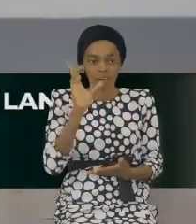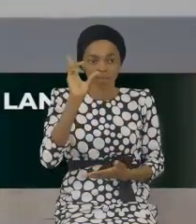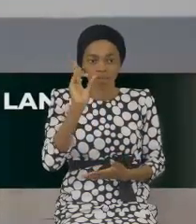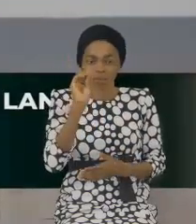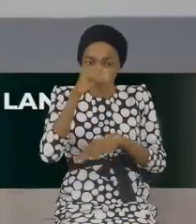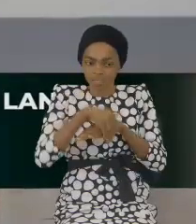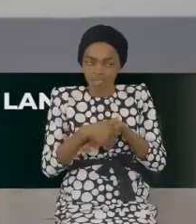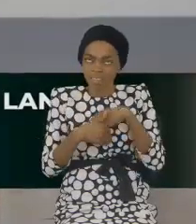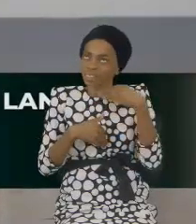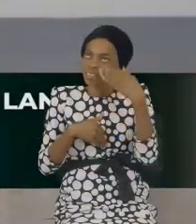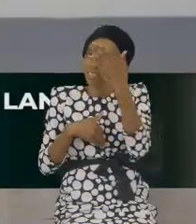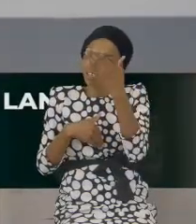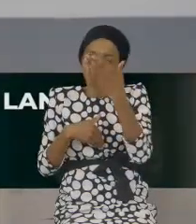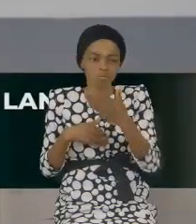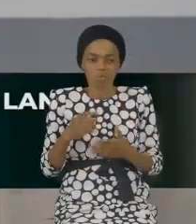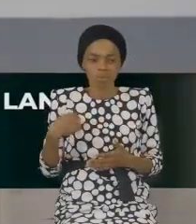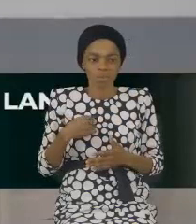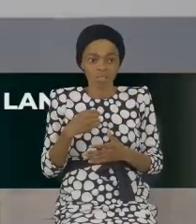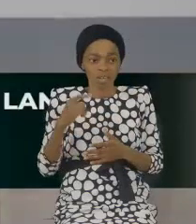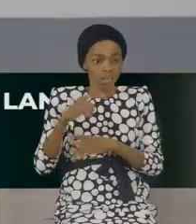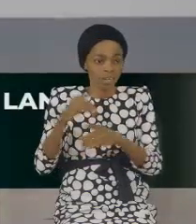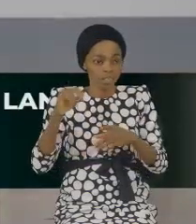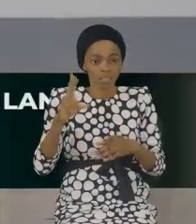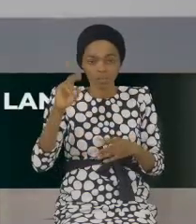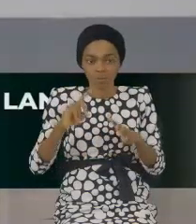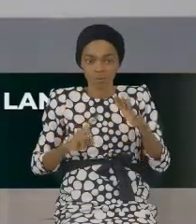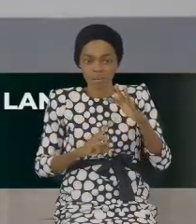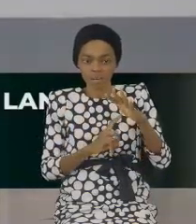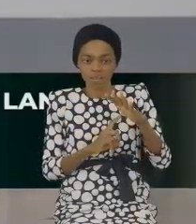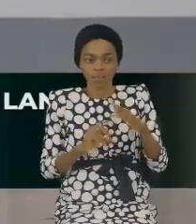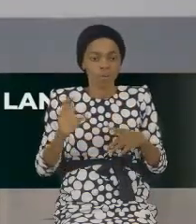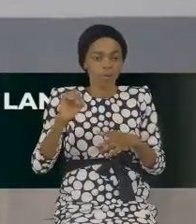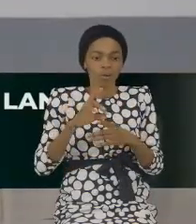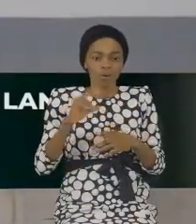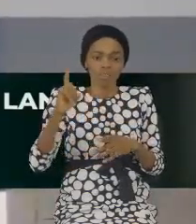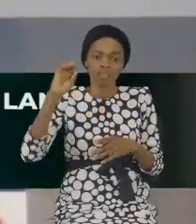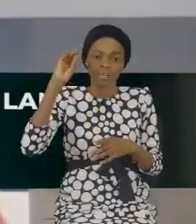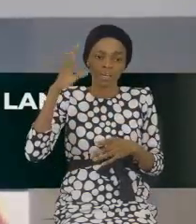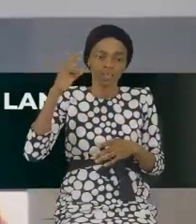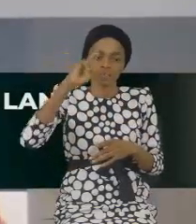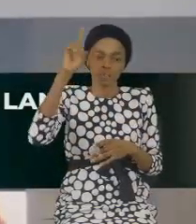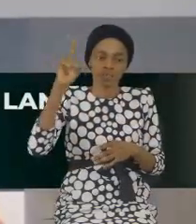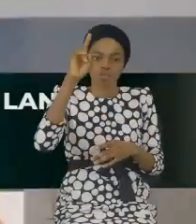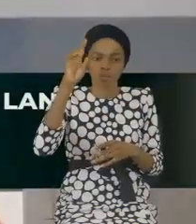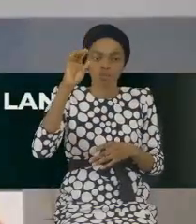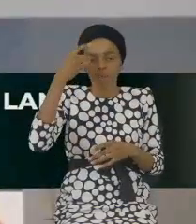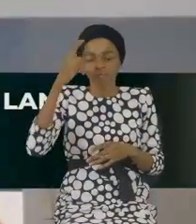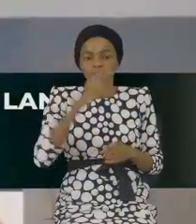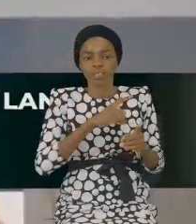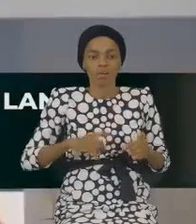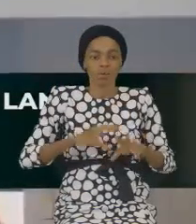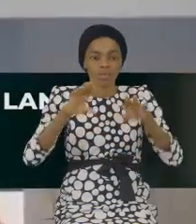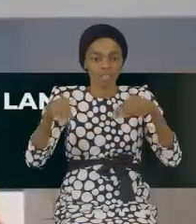there. They need no candle, neither light of the sun, for the Lord God